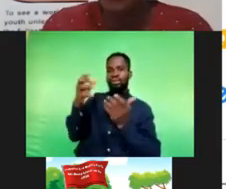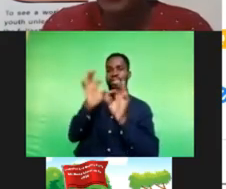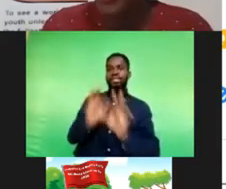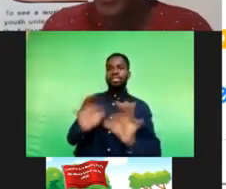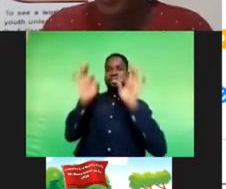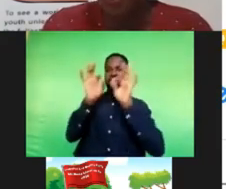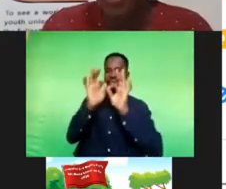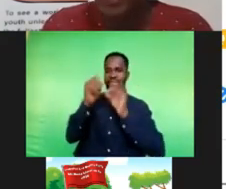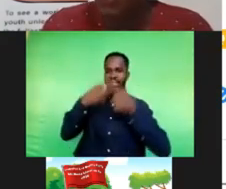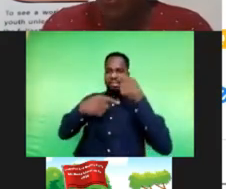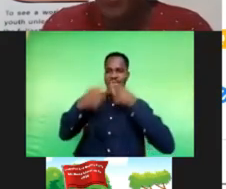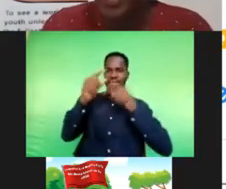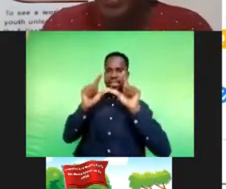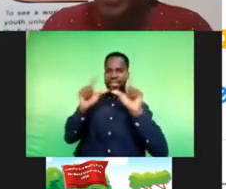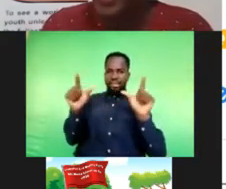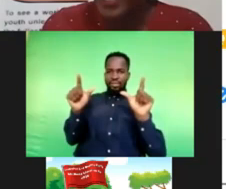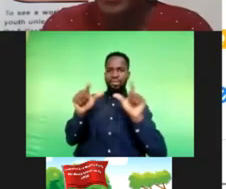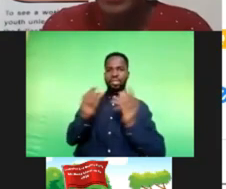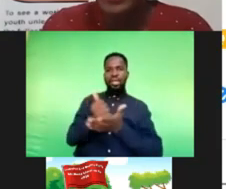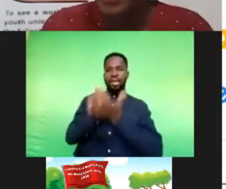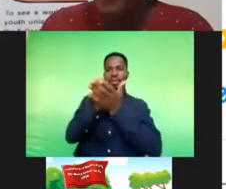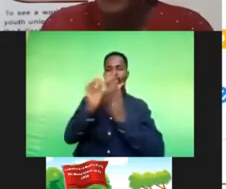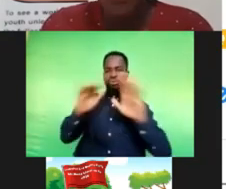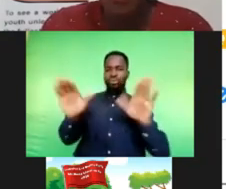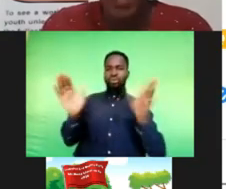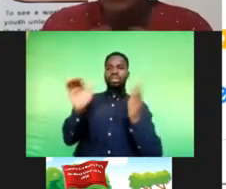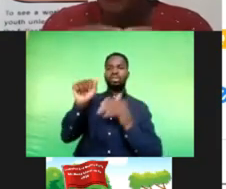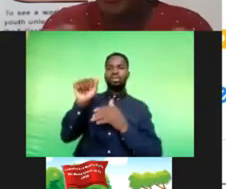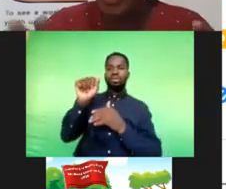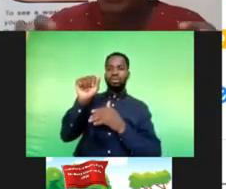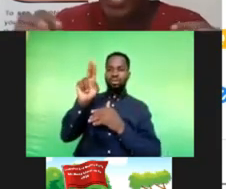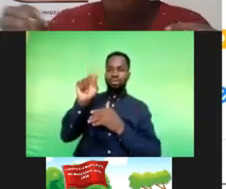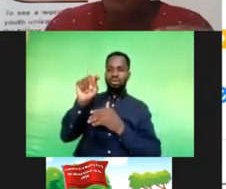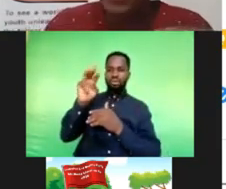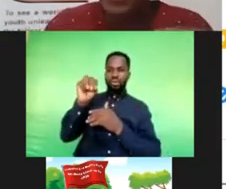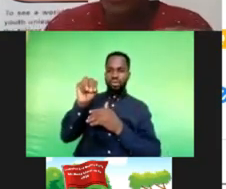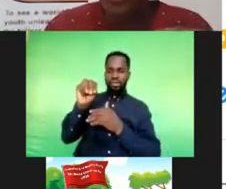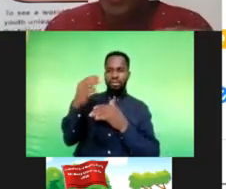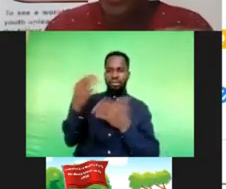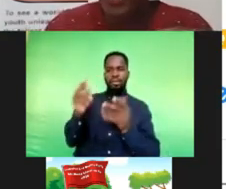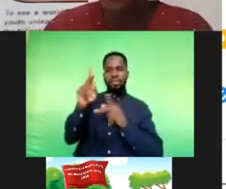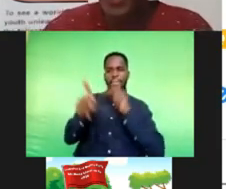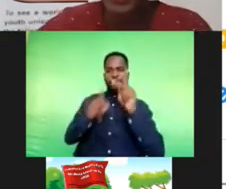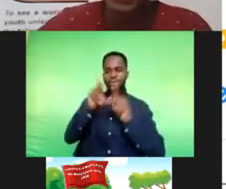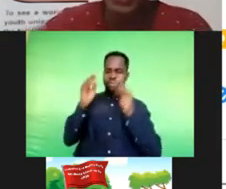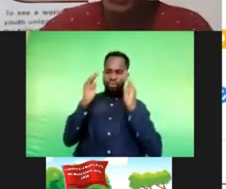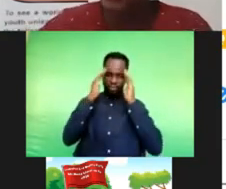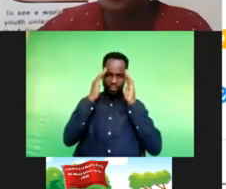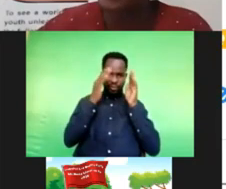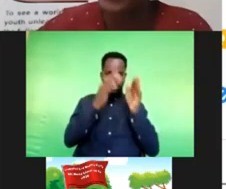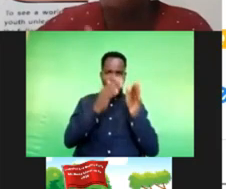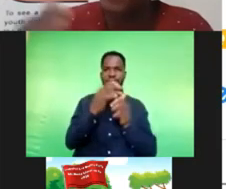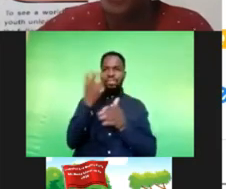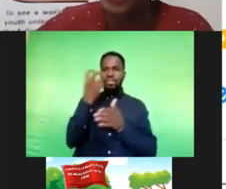in helping children with autism to communicate. Currently, people and professionals are focusing on speech therapy, and they